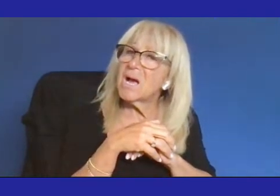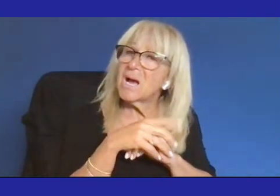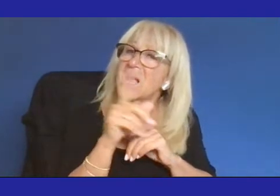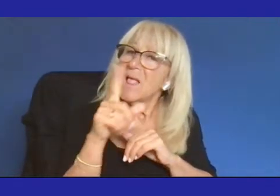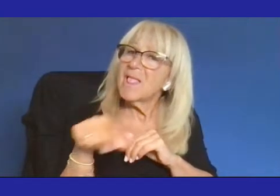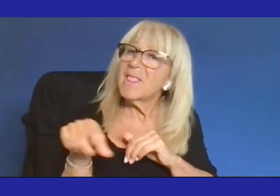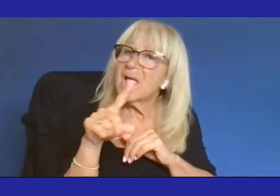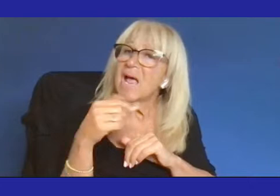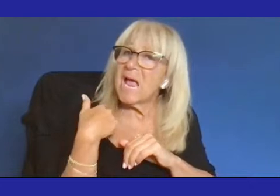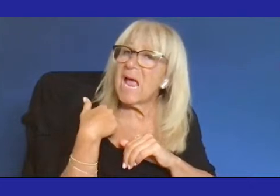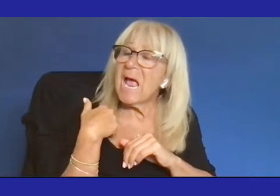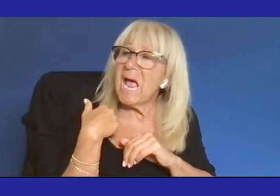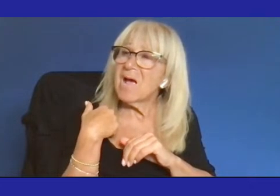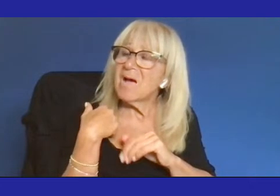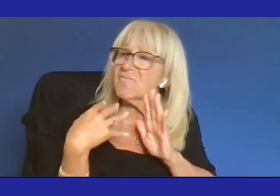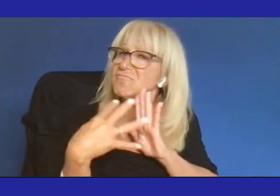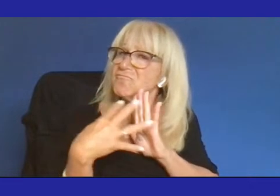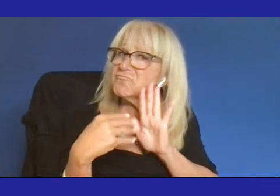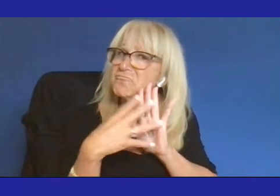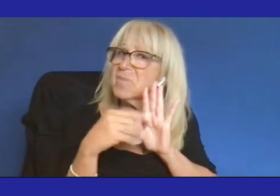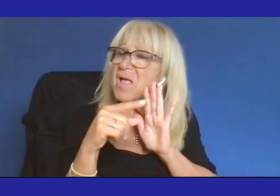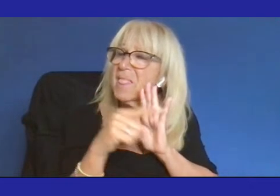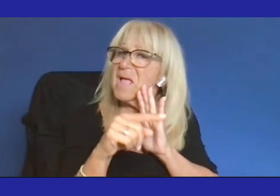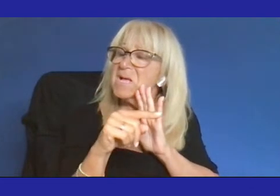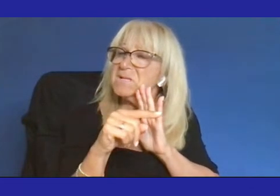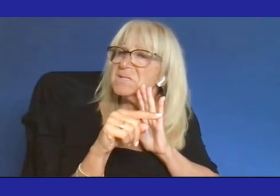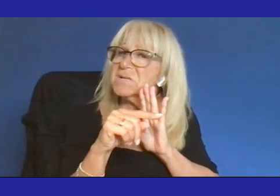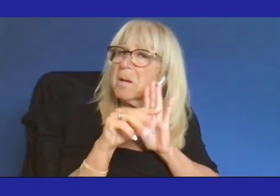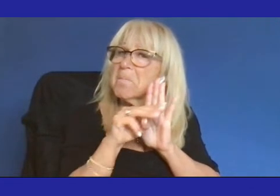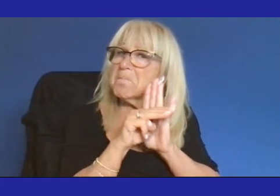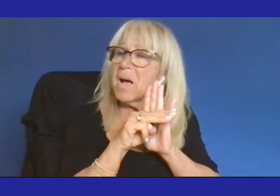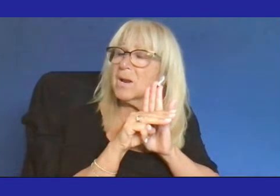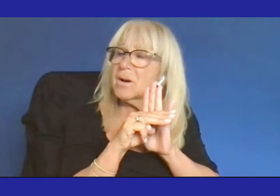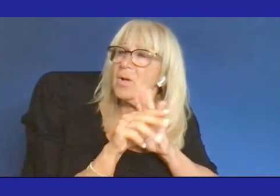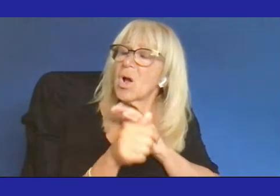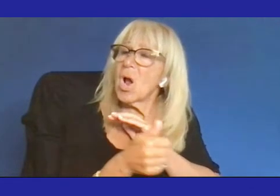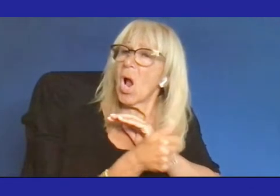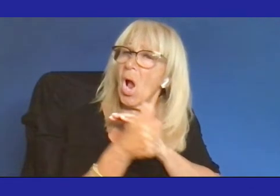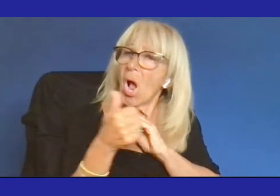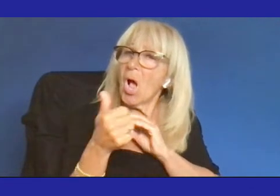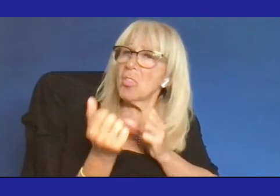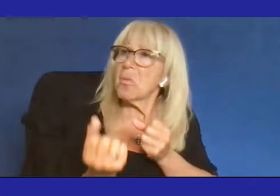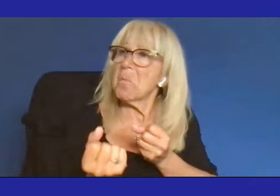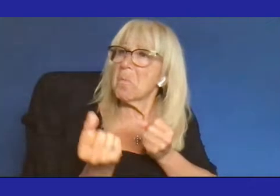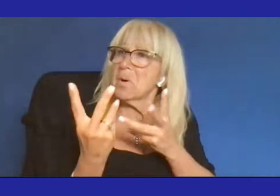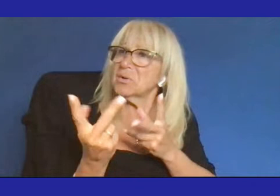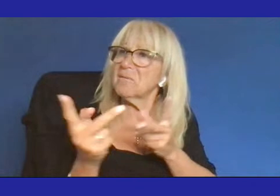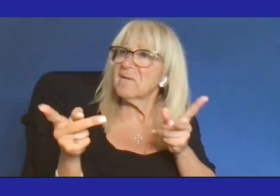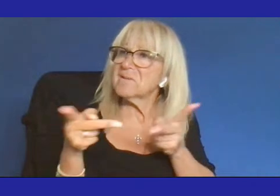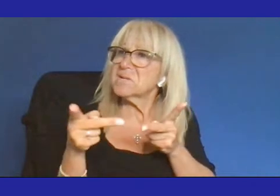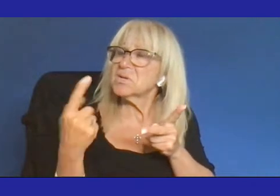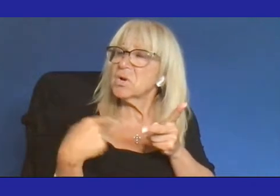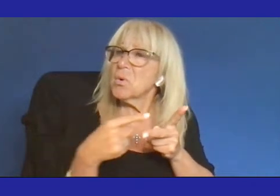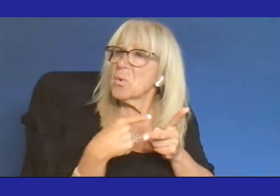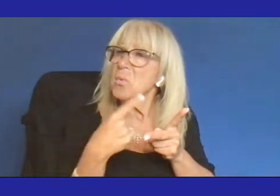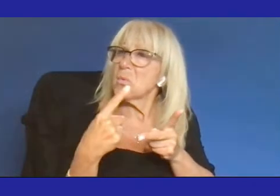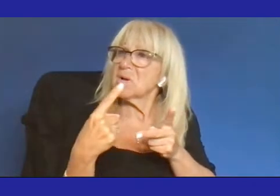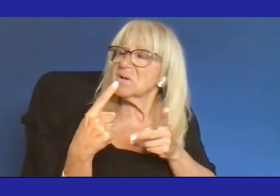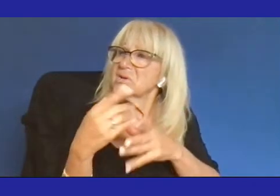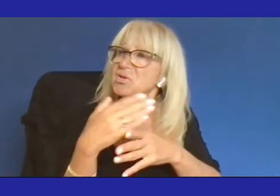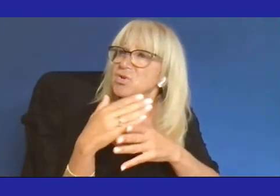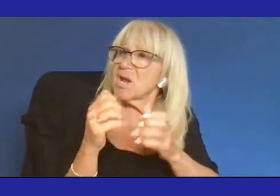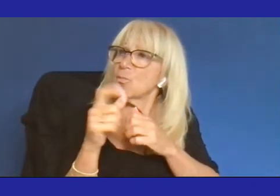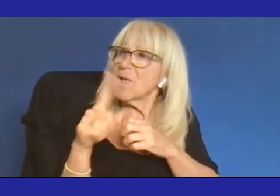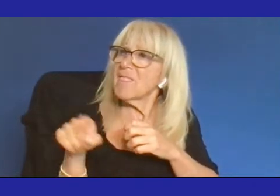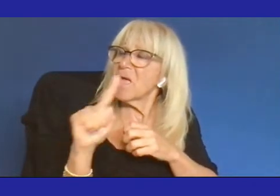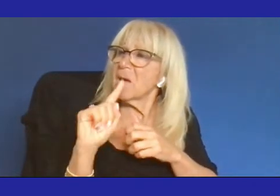have replicated this model in other multiple facilities, and we've shared with them our dialysis population.